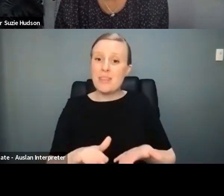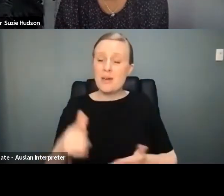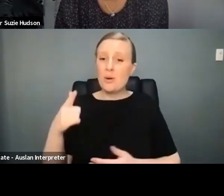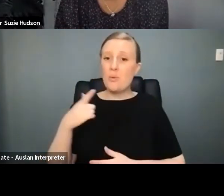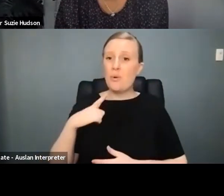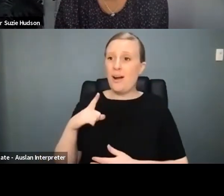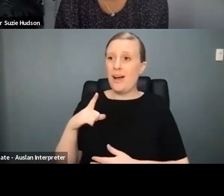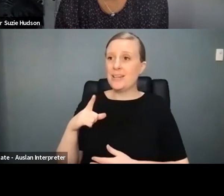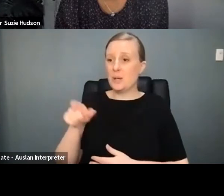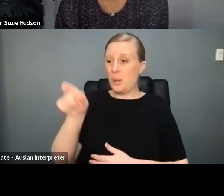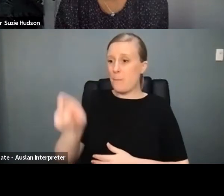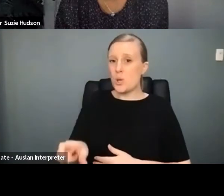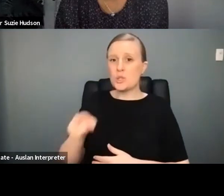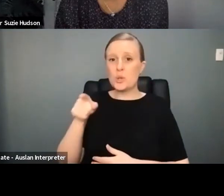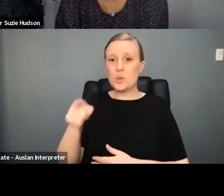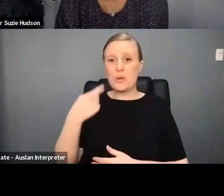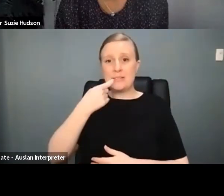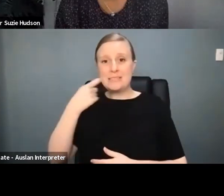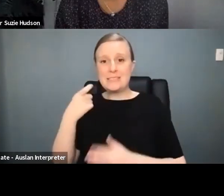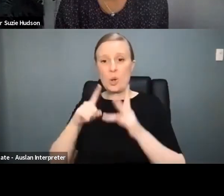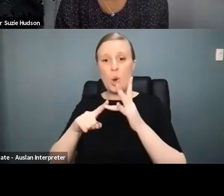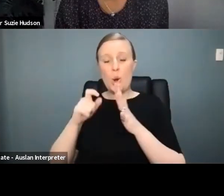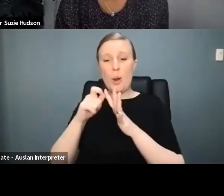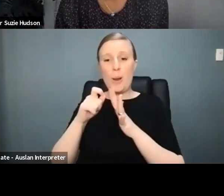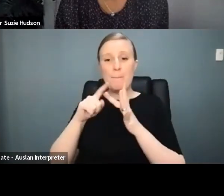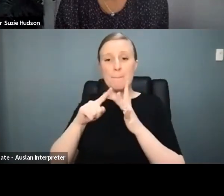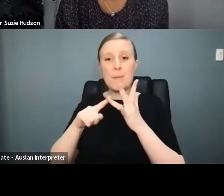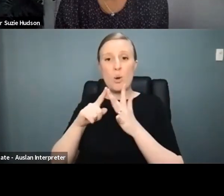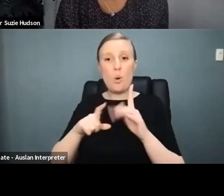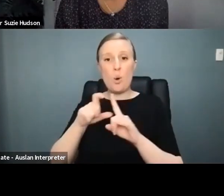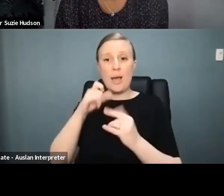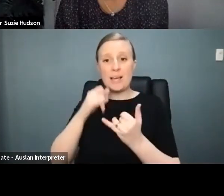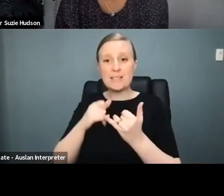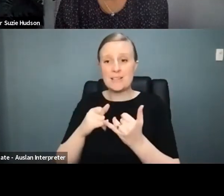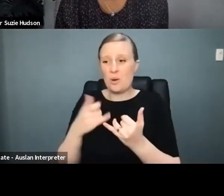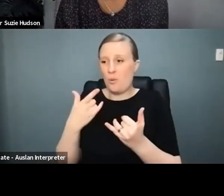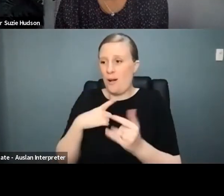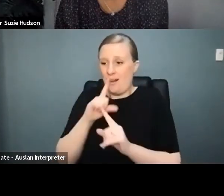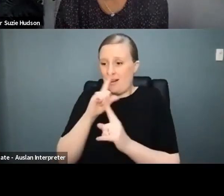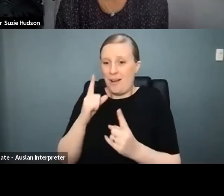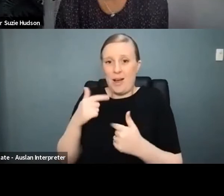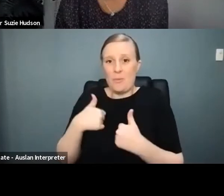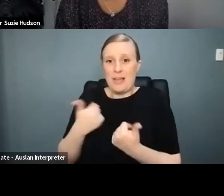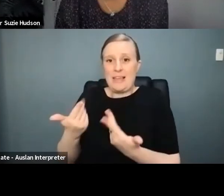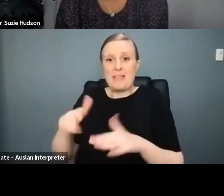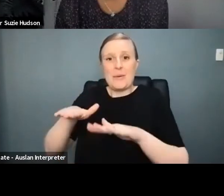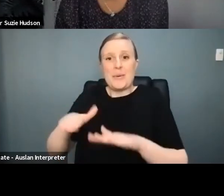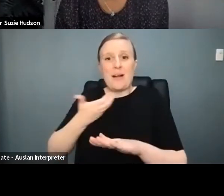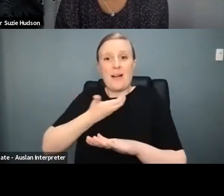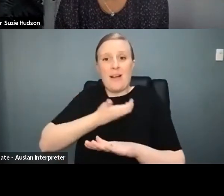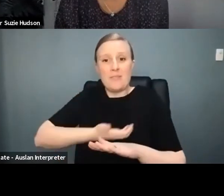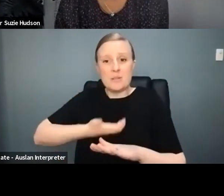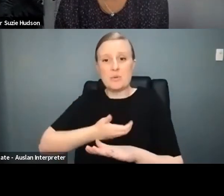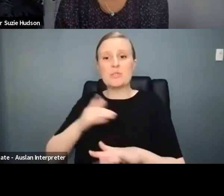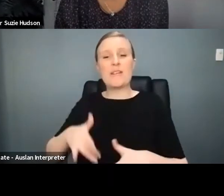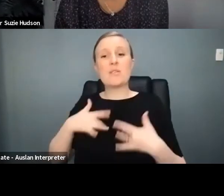comfortable quite quickly in order to make them safe for everybody, especially